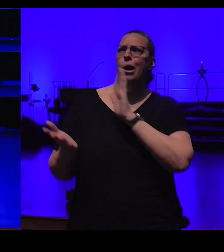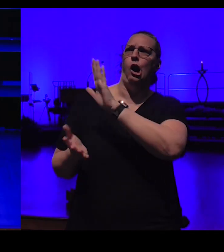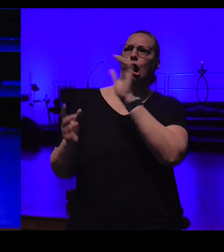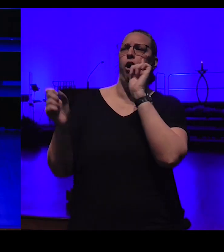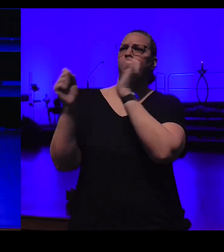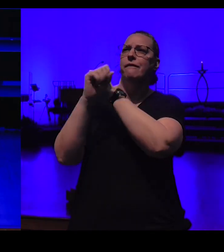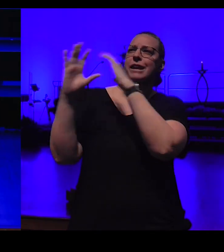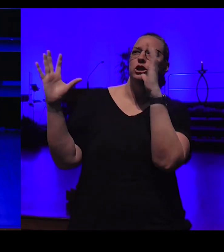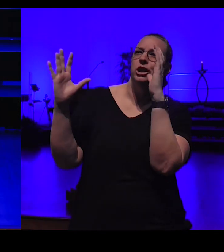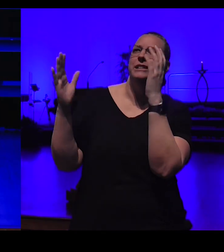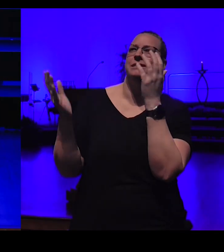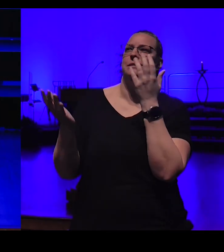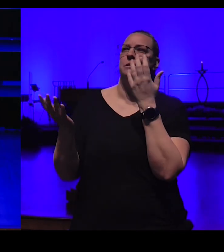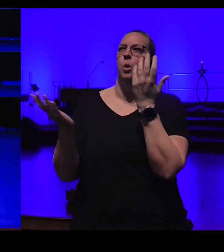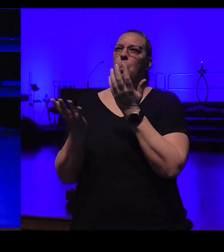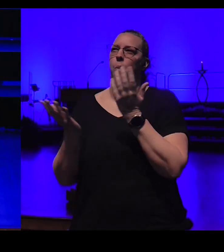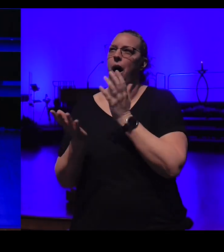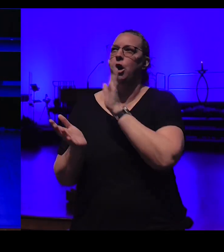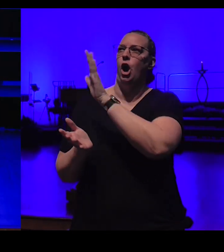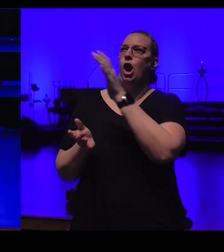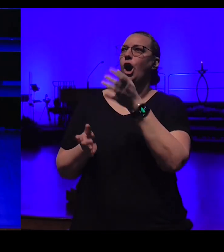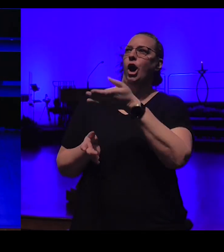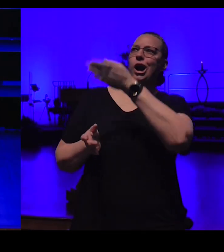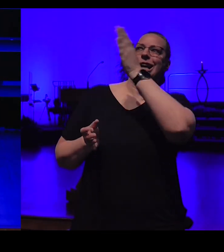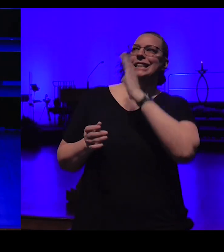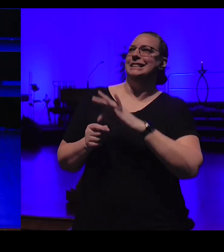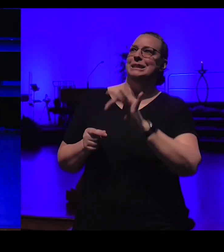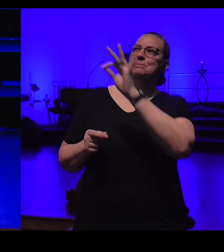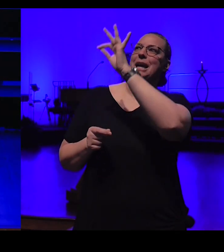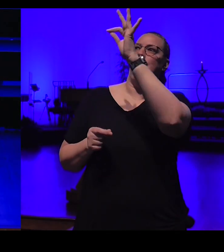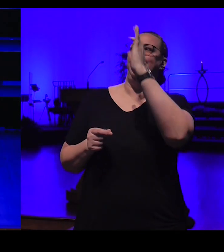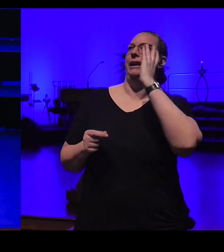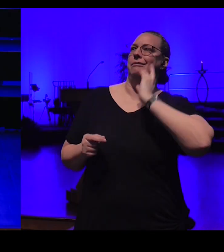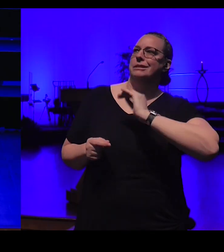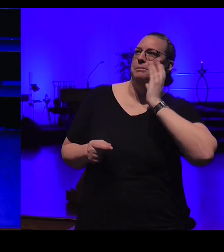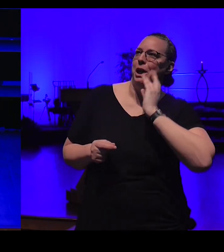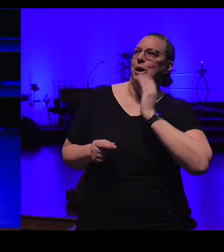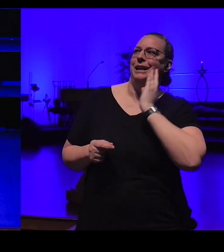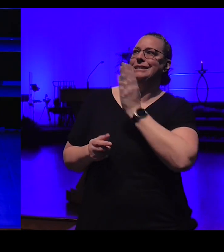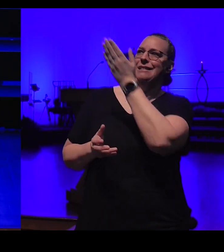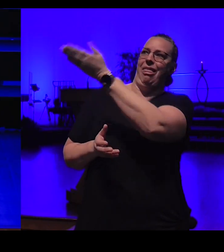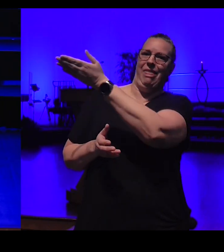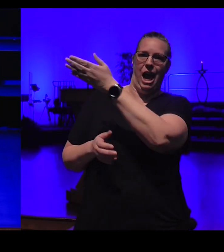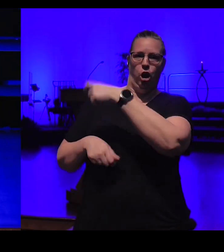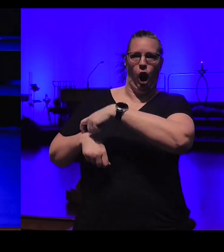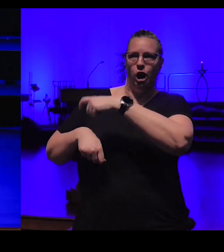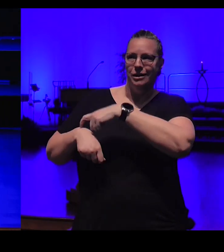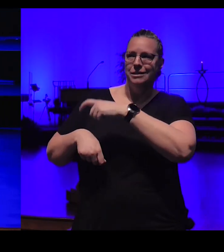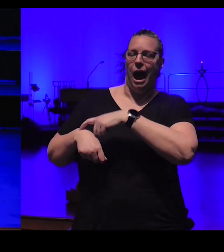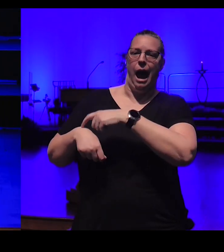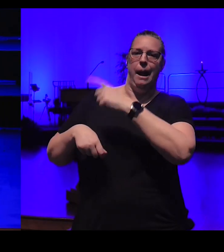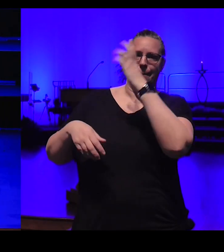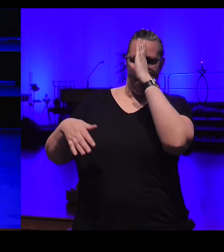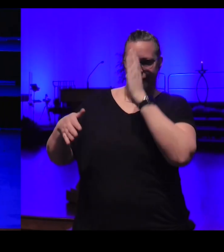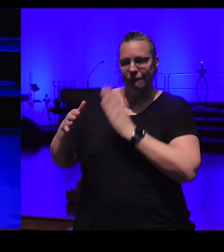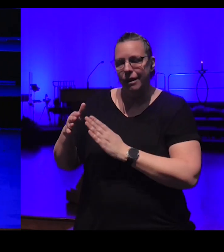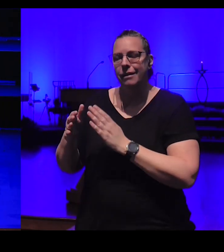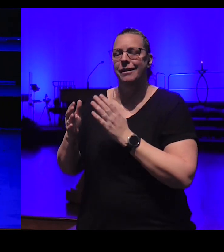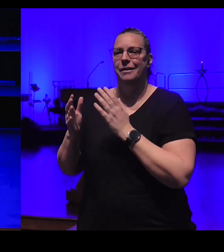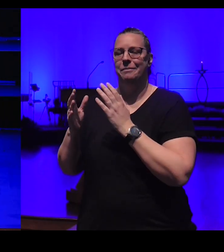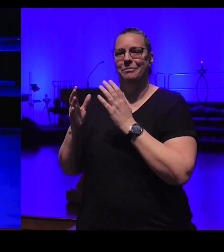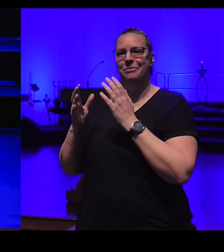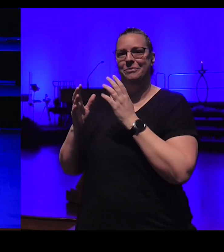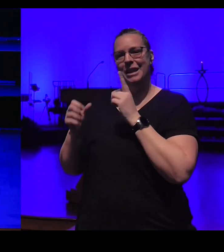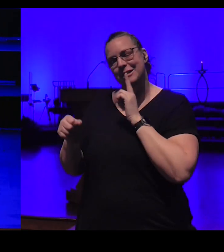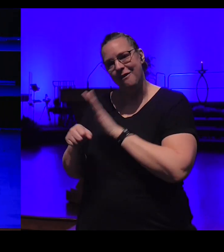were. I wonder what the mystical fireworks were that she experienced there in her time of devotion. But what